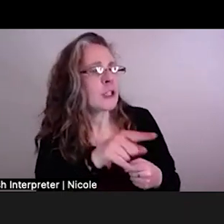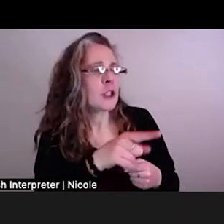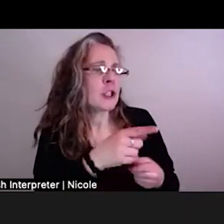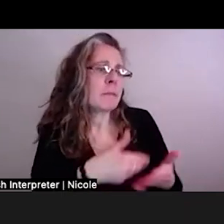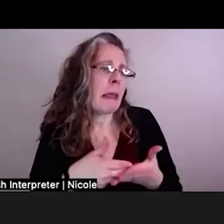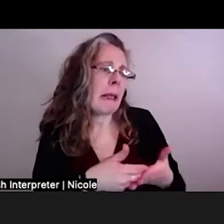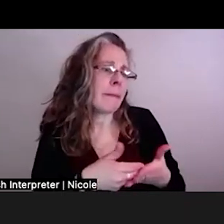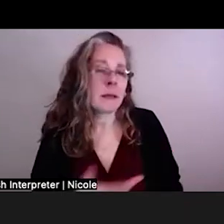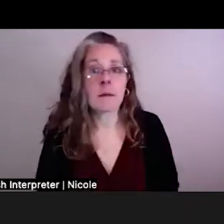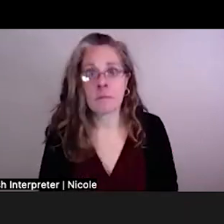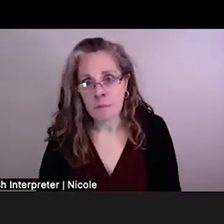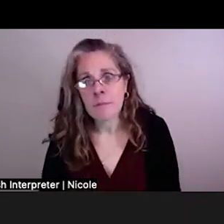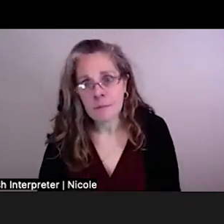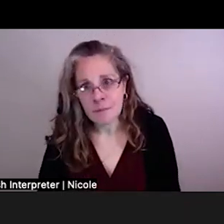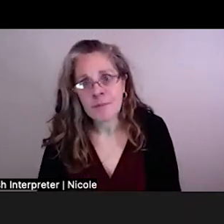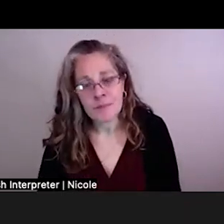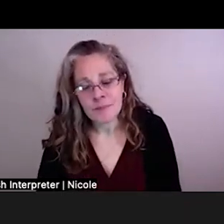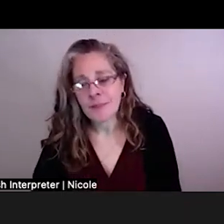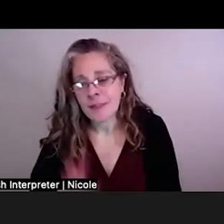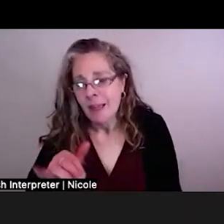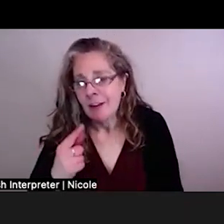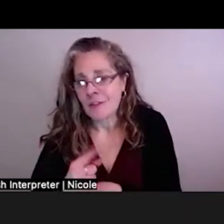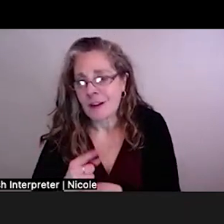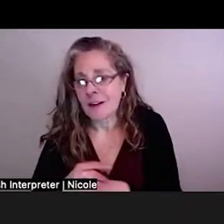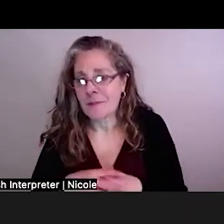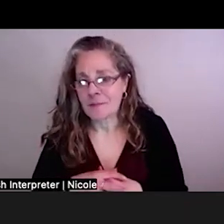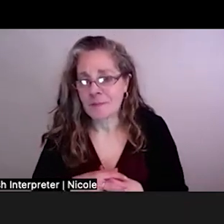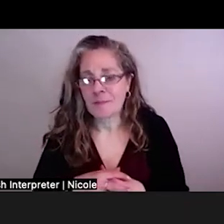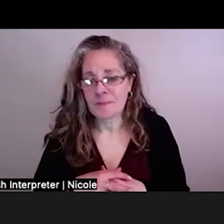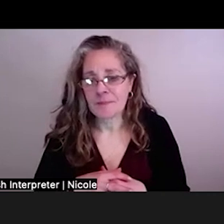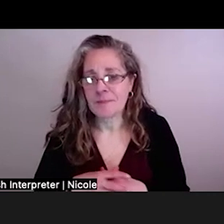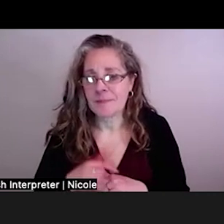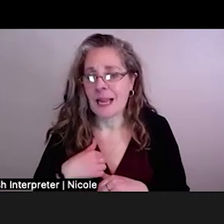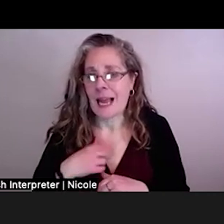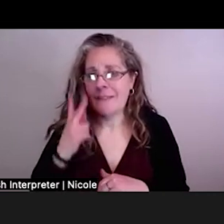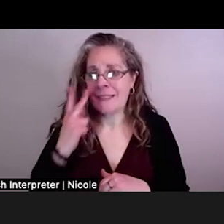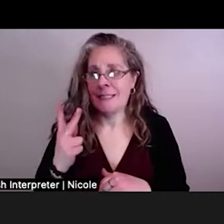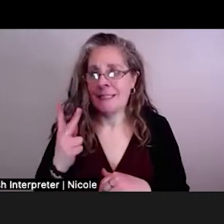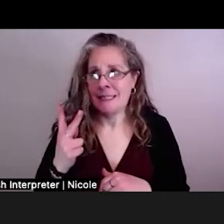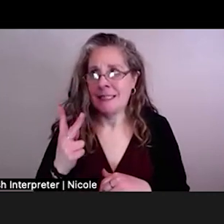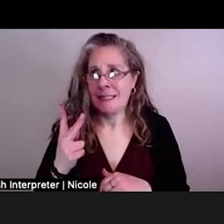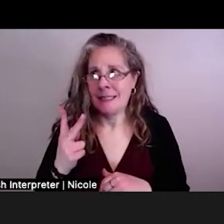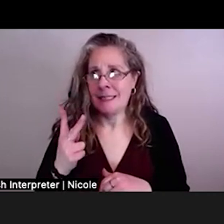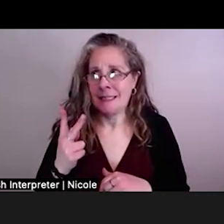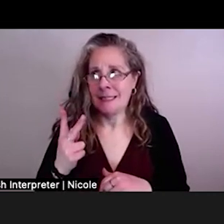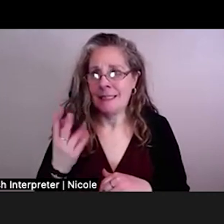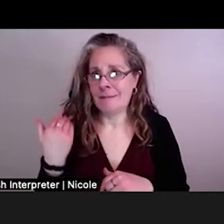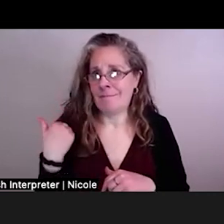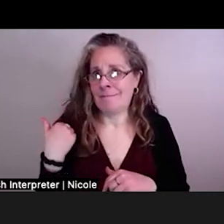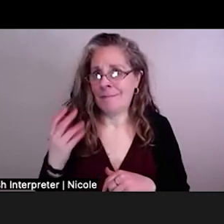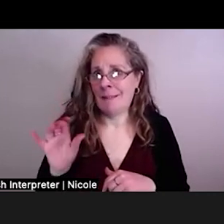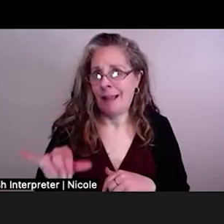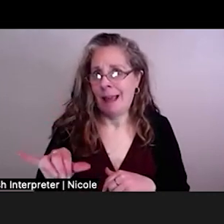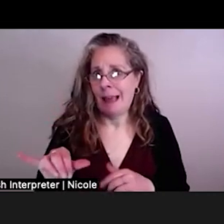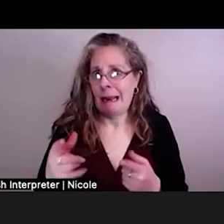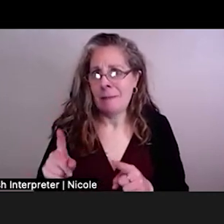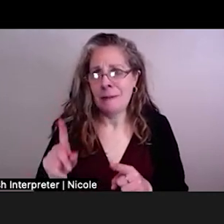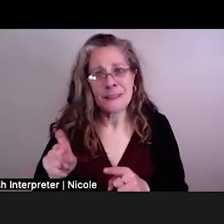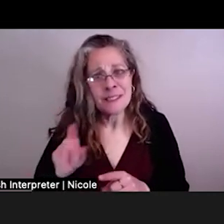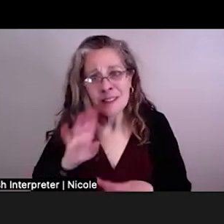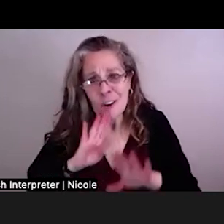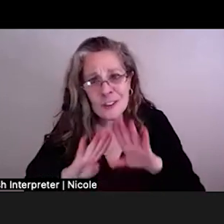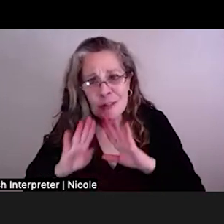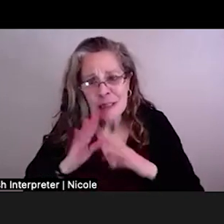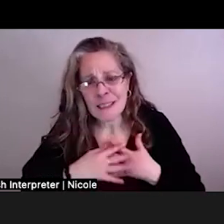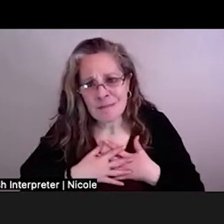frustrating. I've observed it, and how frustrating it would be to just sit there and just observe